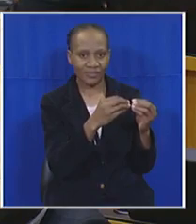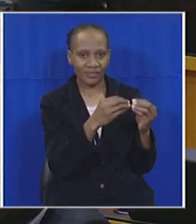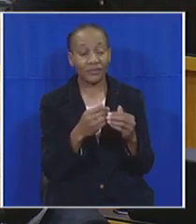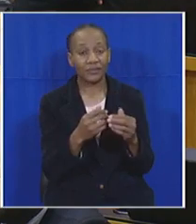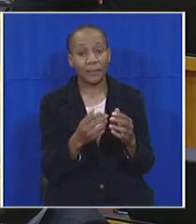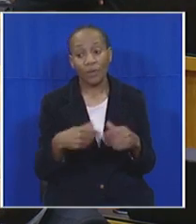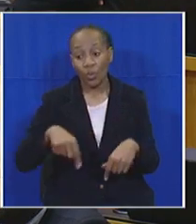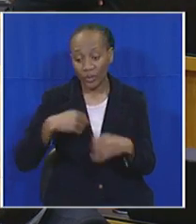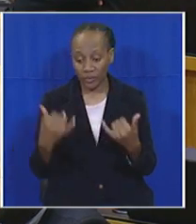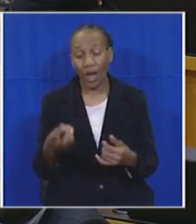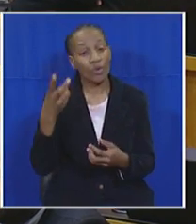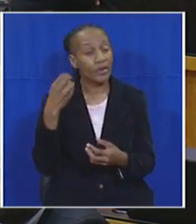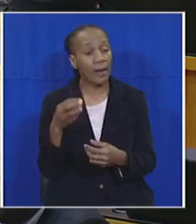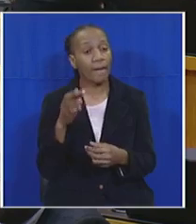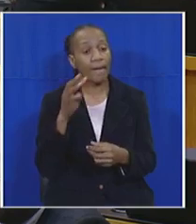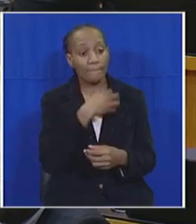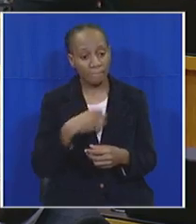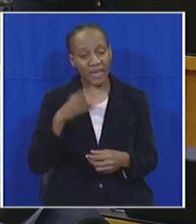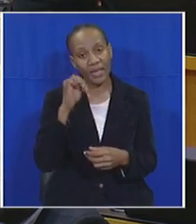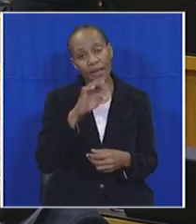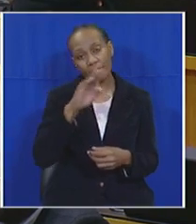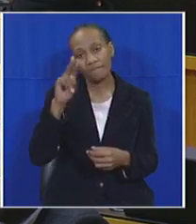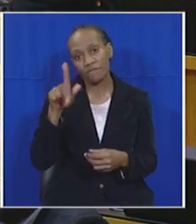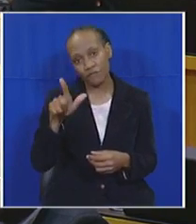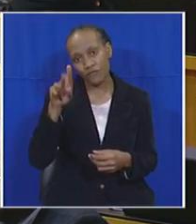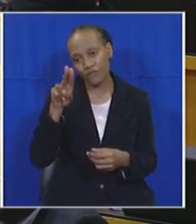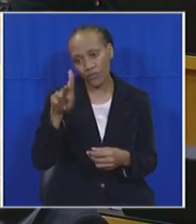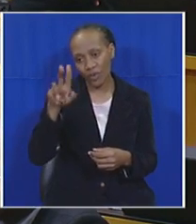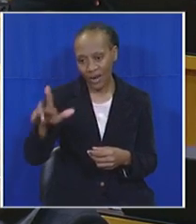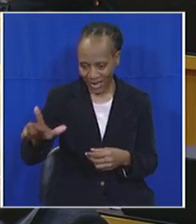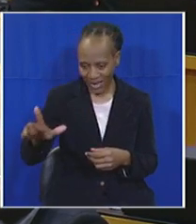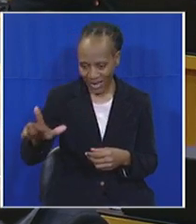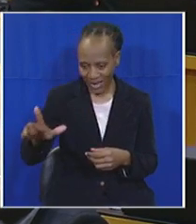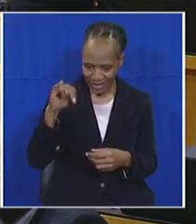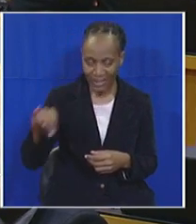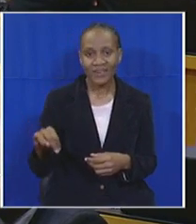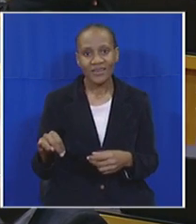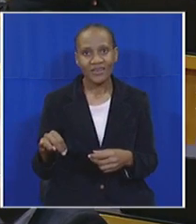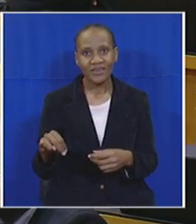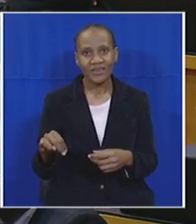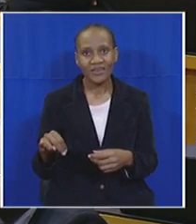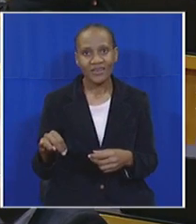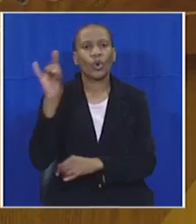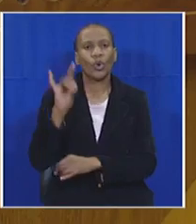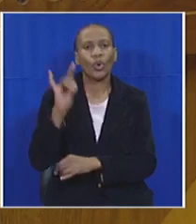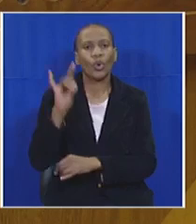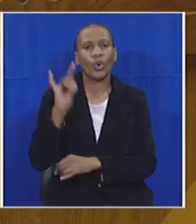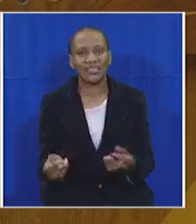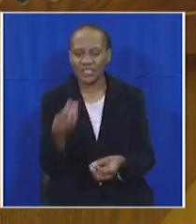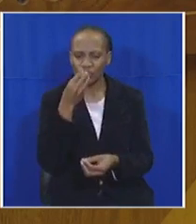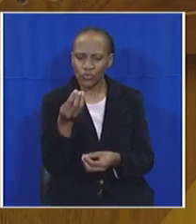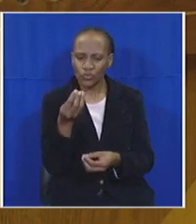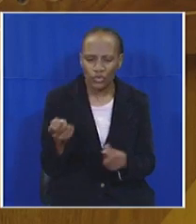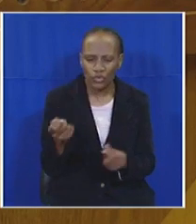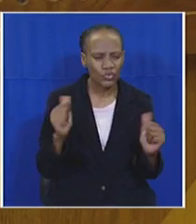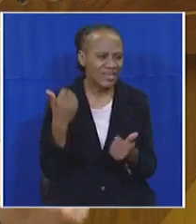today, the Emfuleni mayor who spent 1.7 million rand of municipal funds on luxury hotels, fast food, and